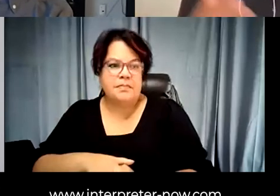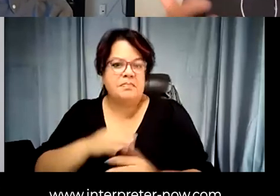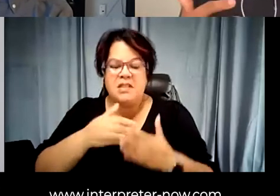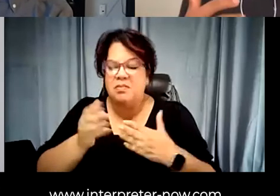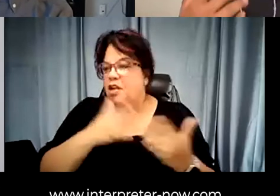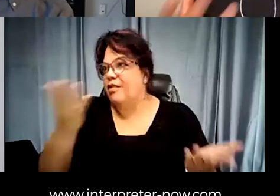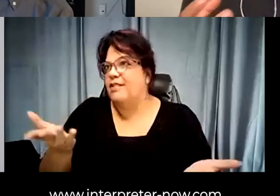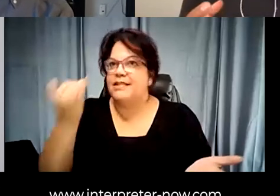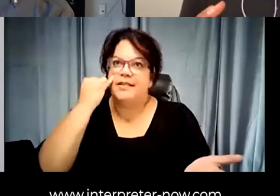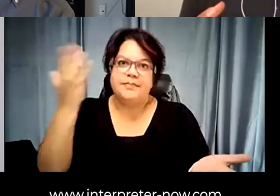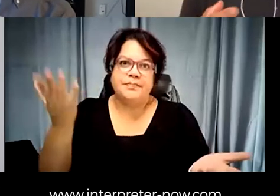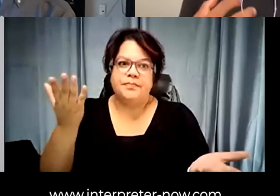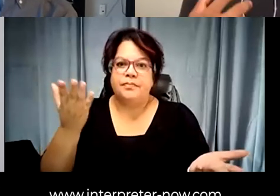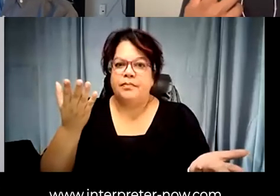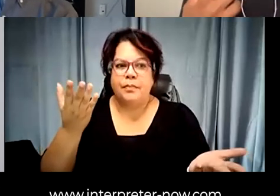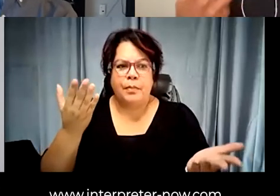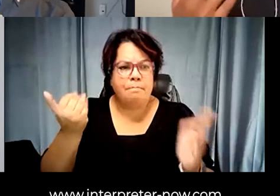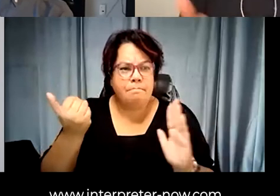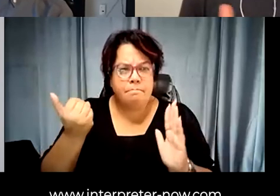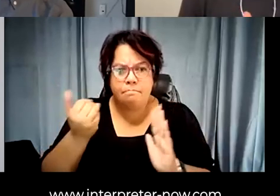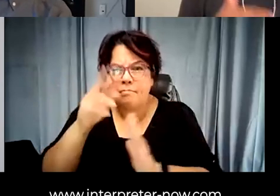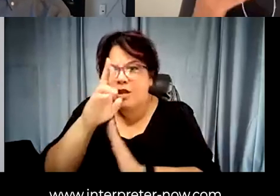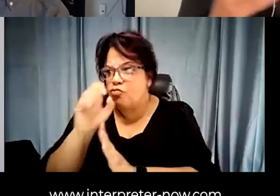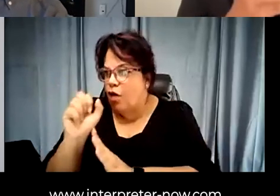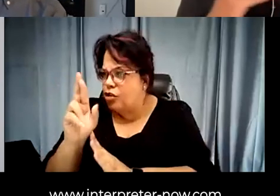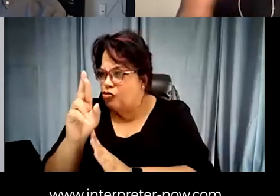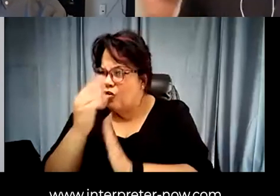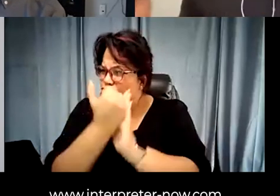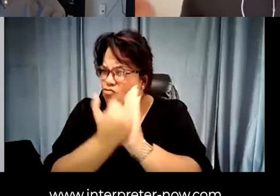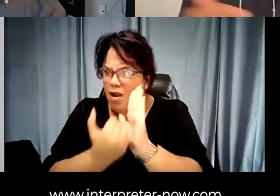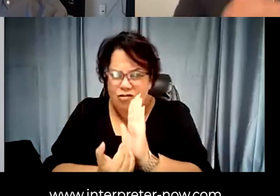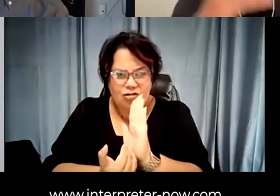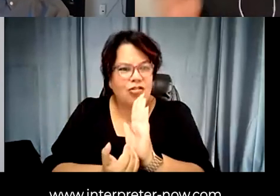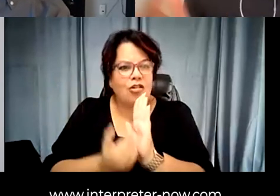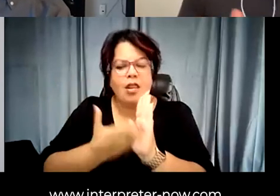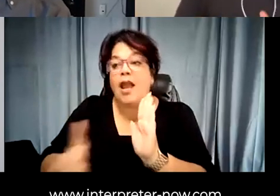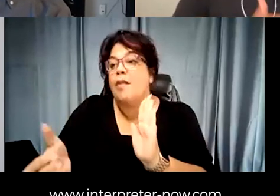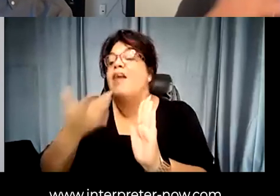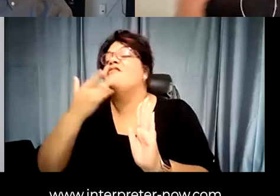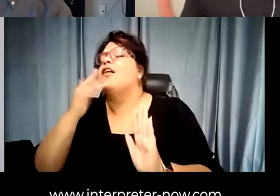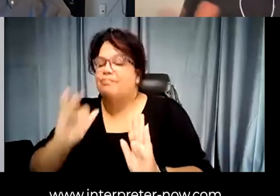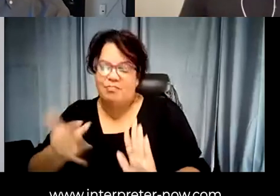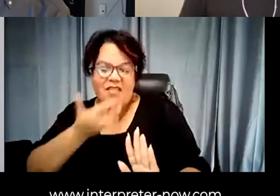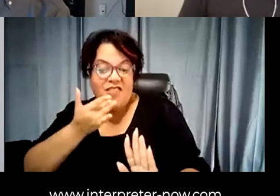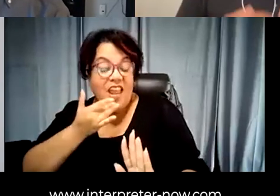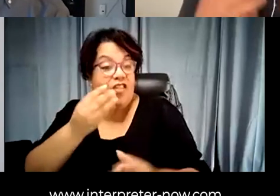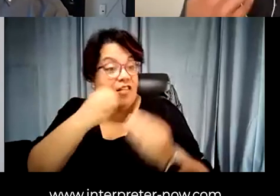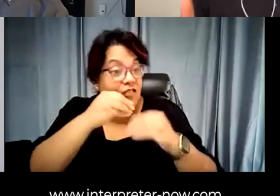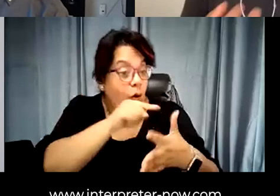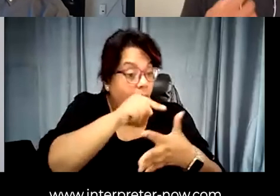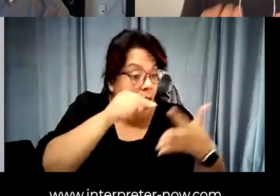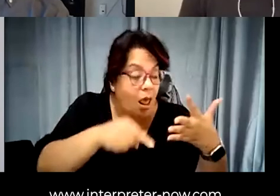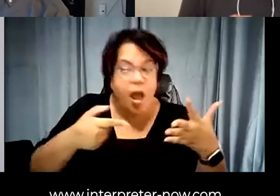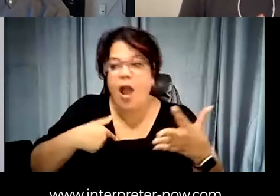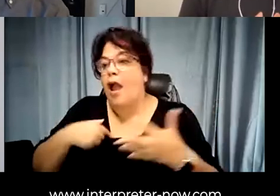or a roster kind of thing. It's like, hey, my favorite food is this. My favorite place to visit is this. here's how I